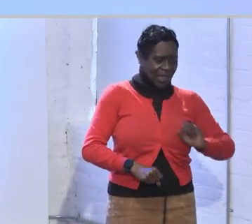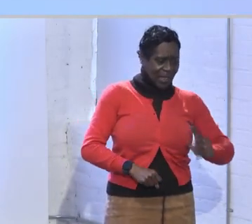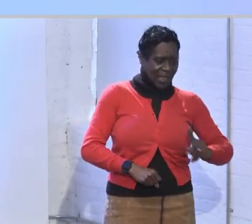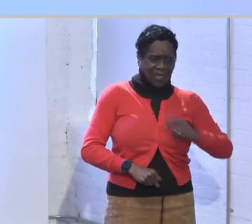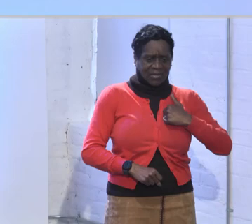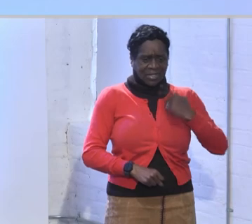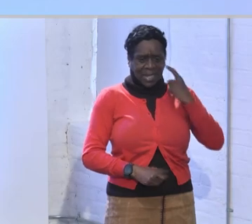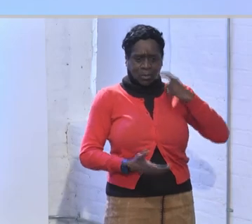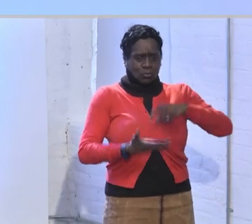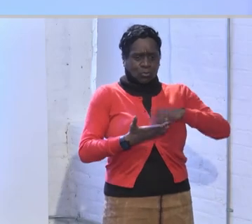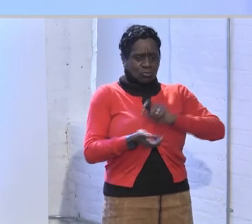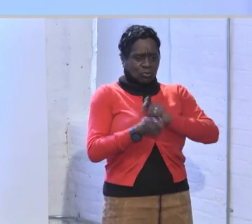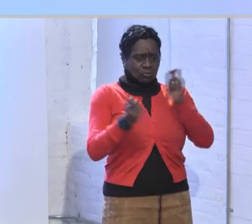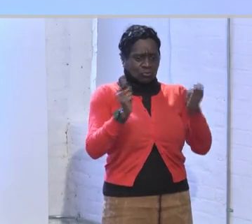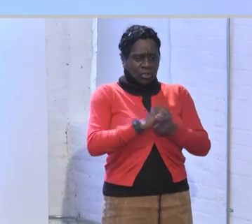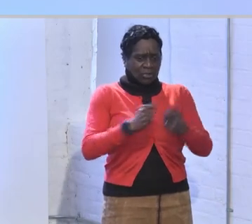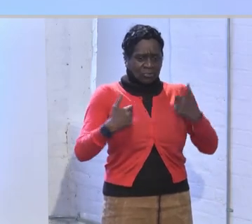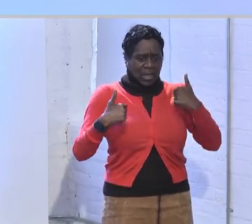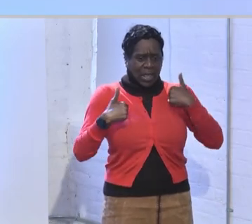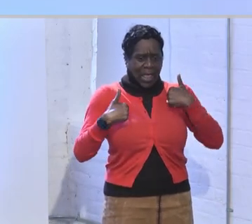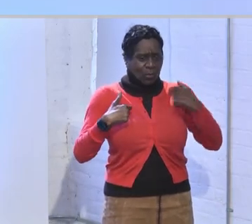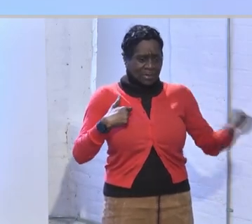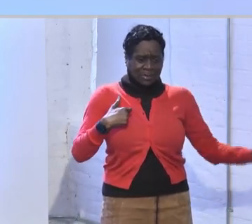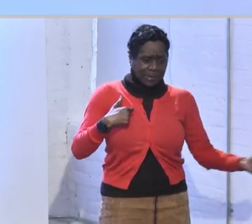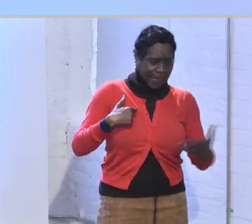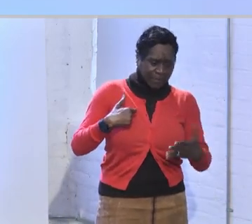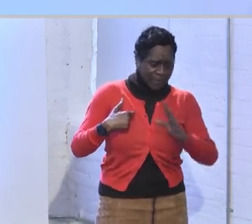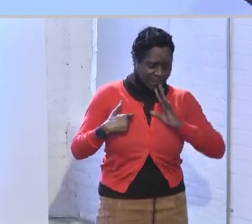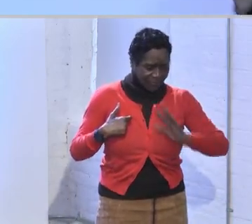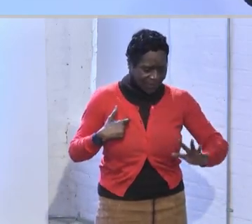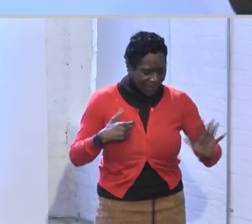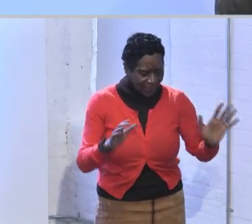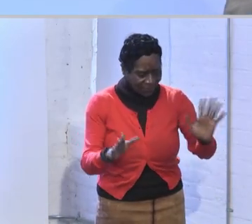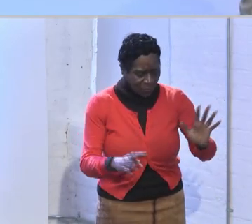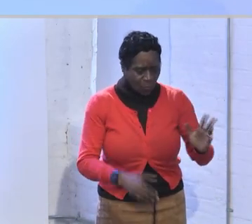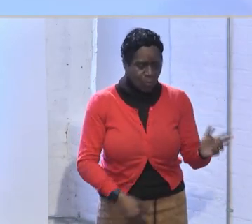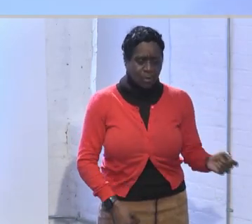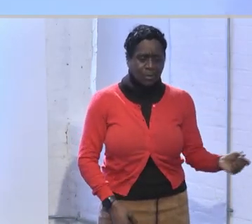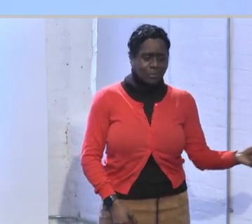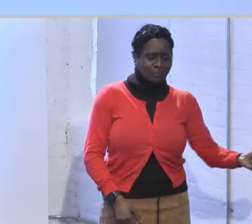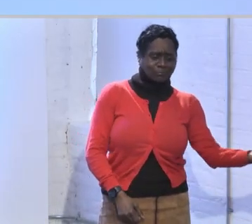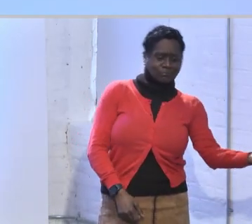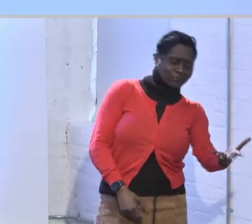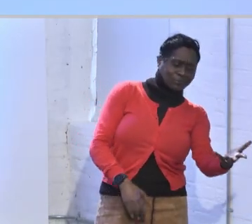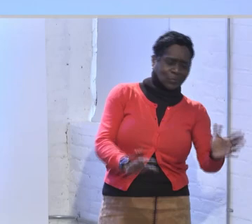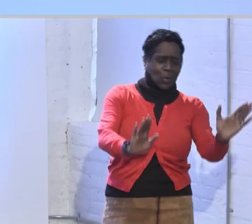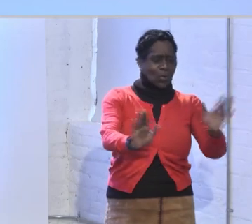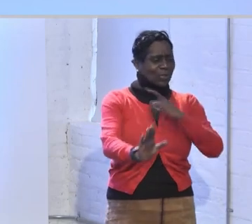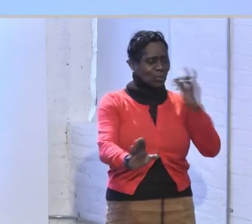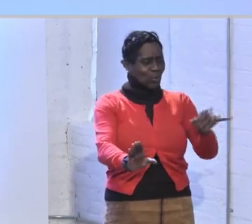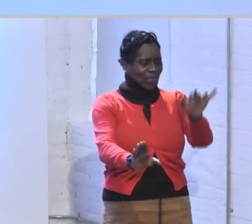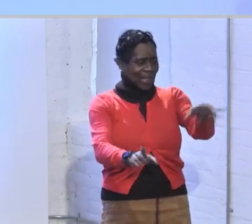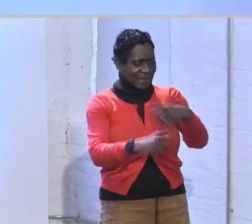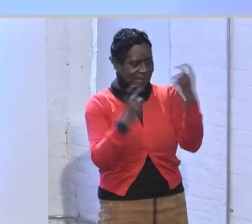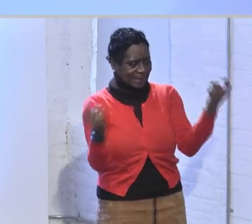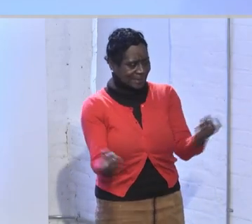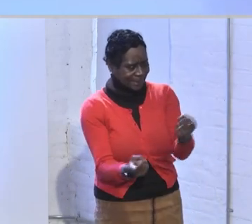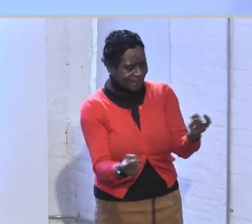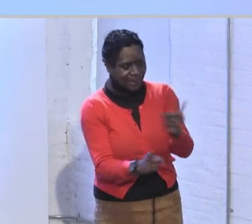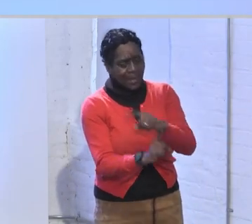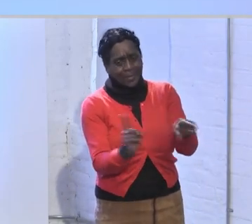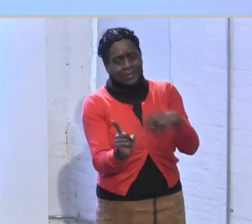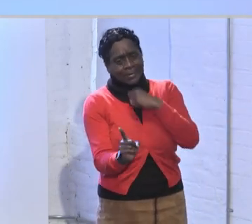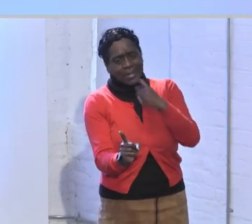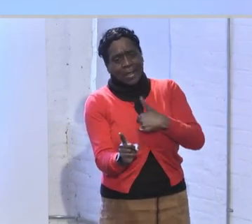see a noticeable change. You know, I wasn't like gambling at 5 and a half, you know, shooting craps in the street corner, you know, and I